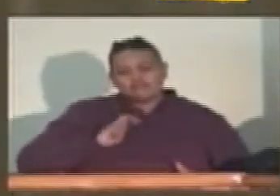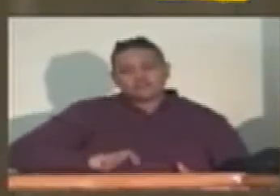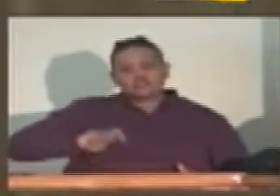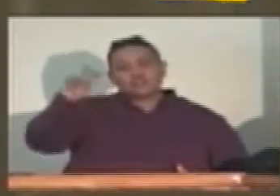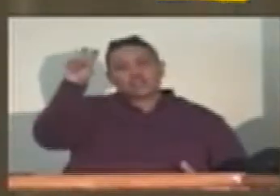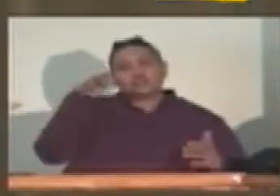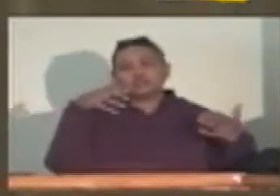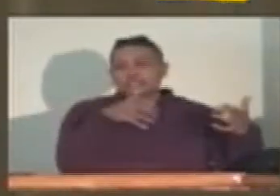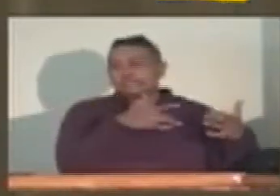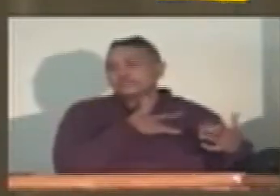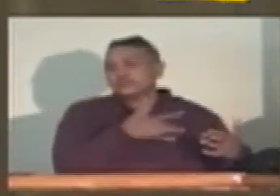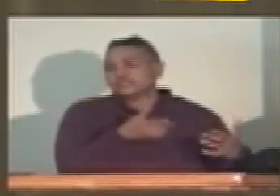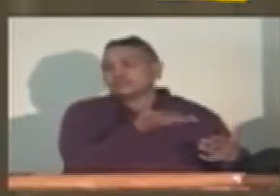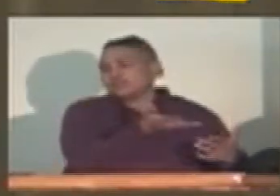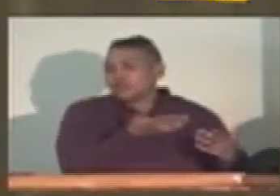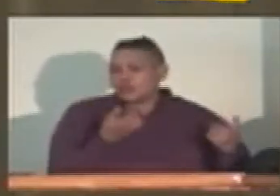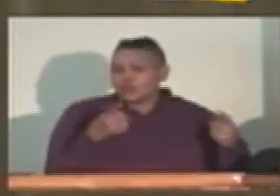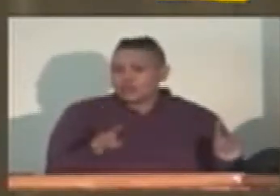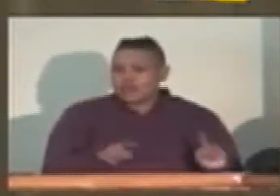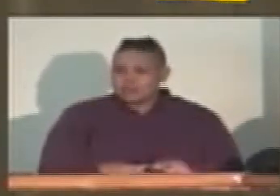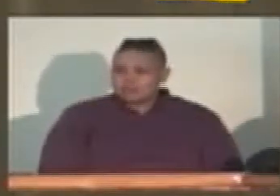sector.